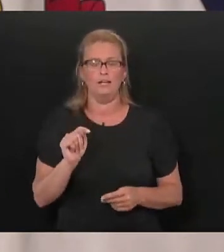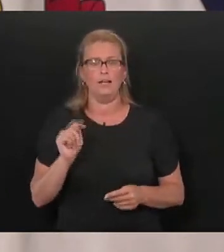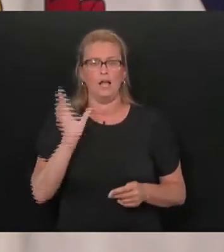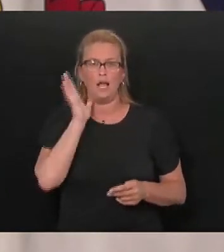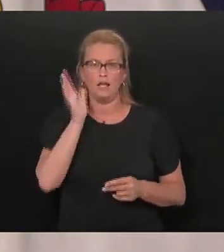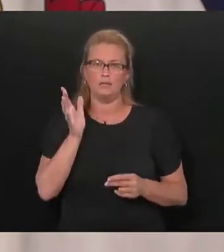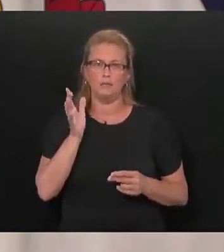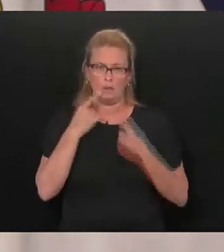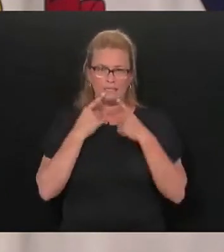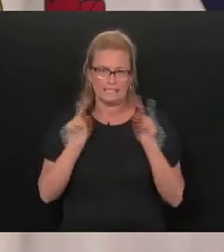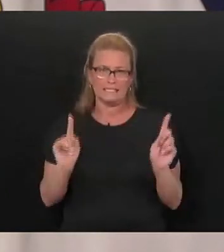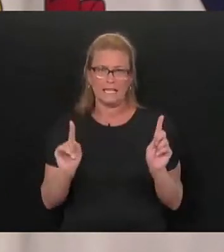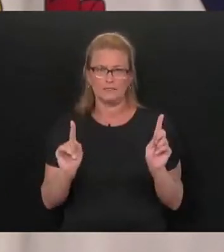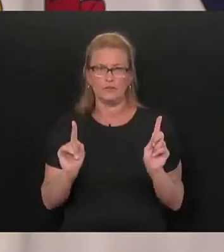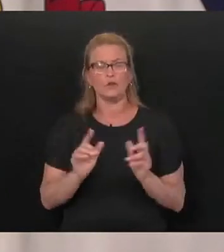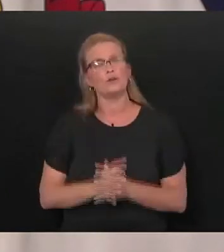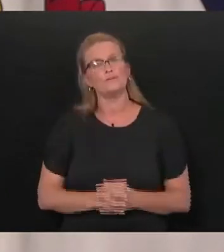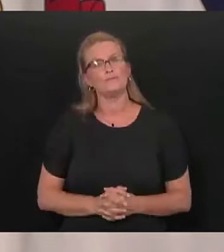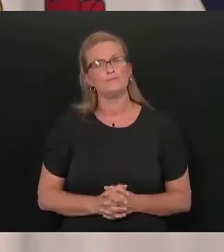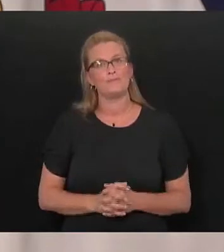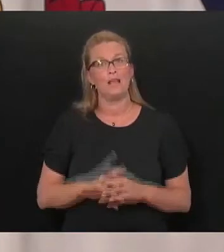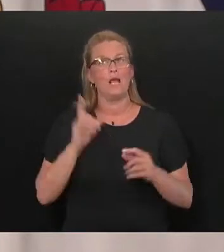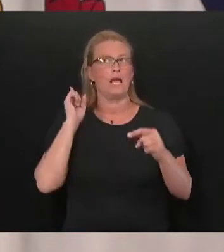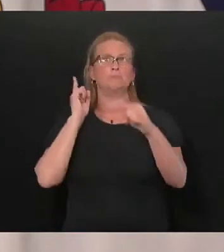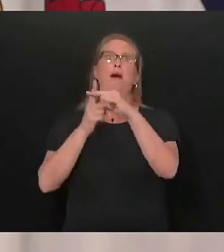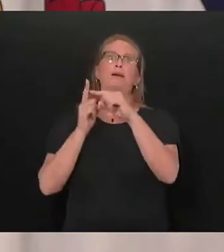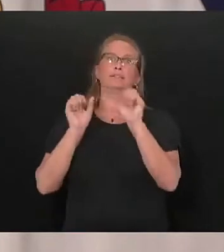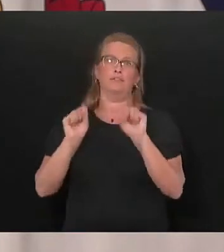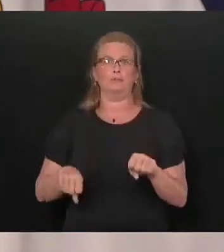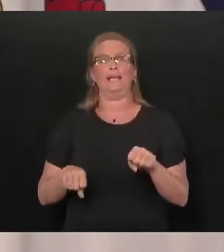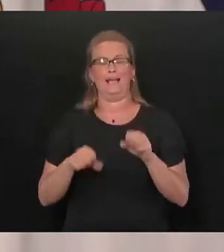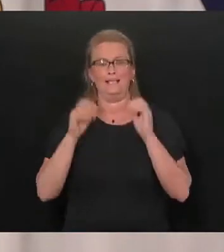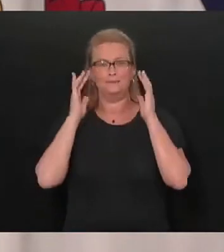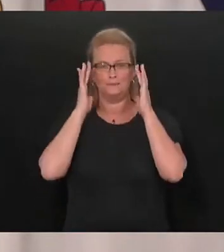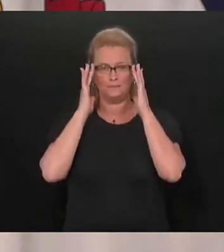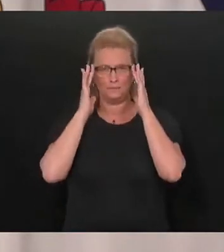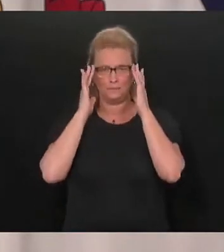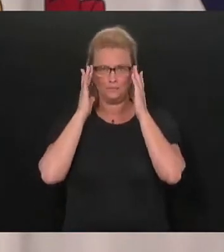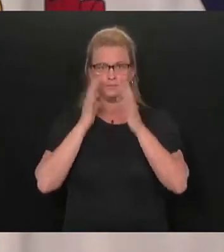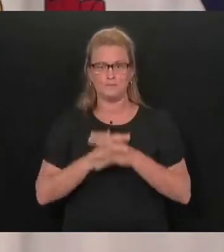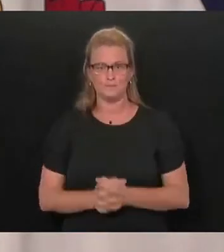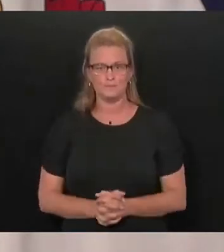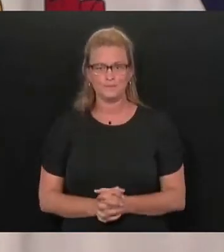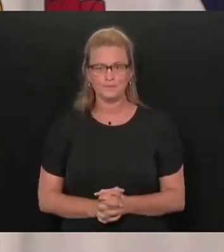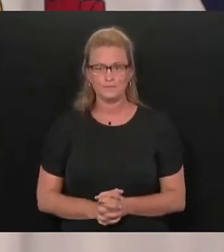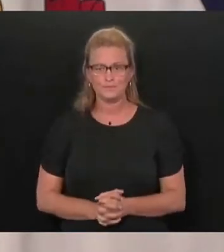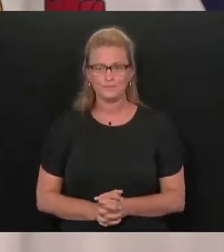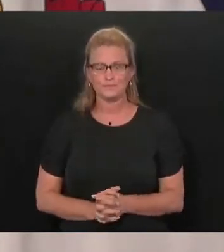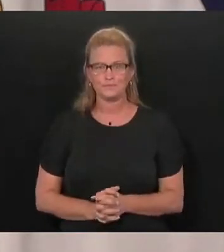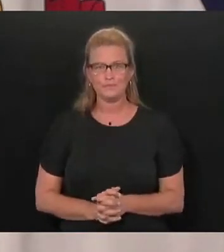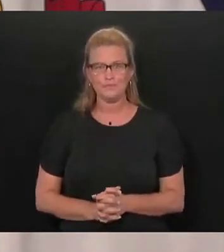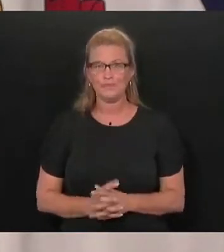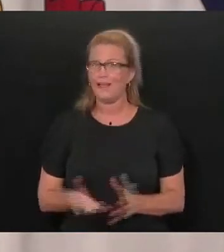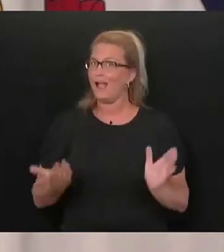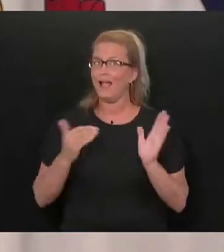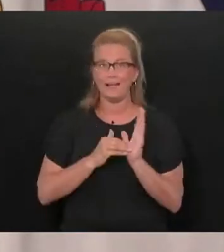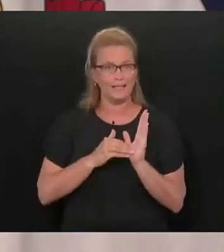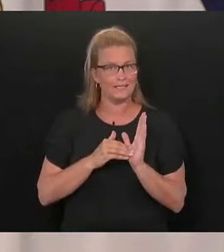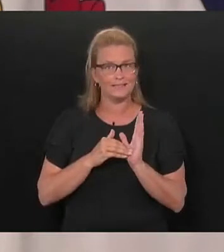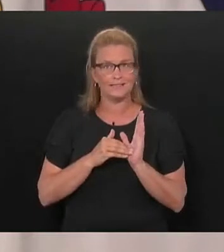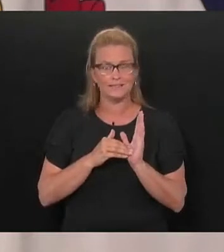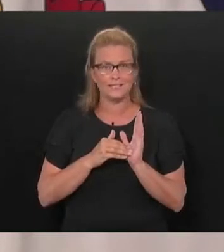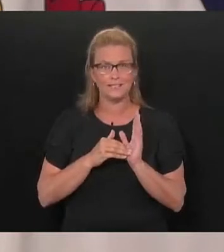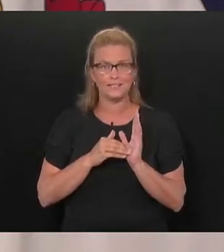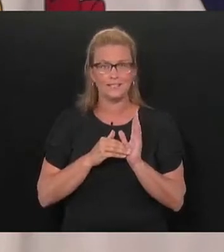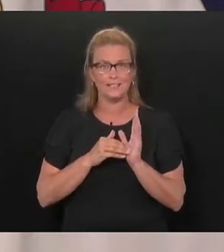off in as positive a way as we possibly can pull off. Again, I tell you just this,